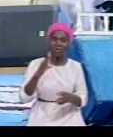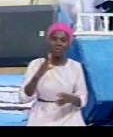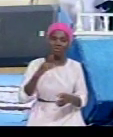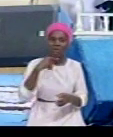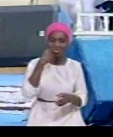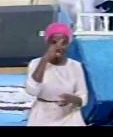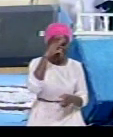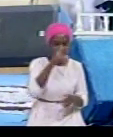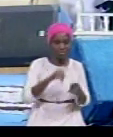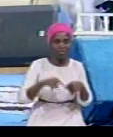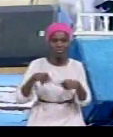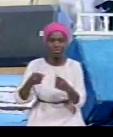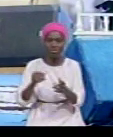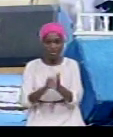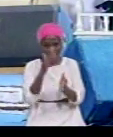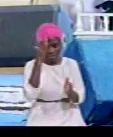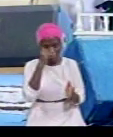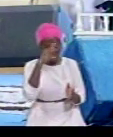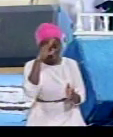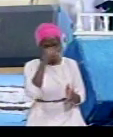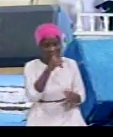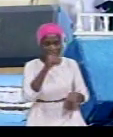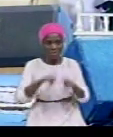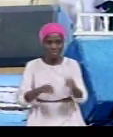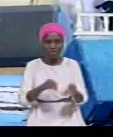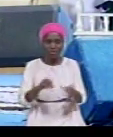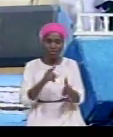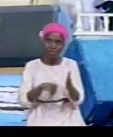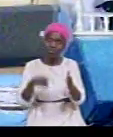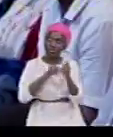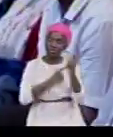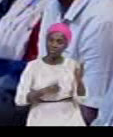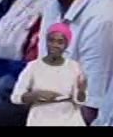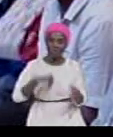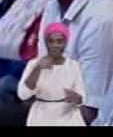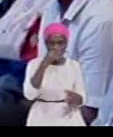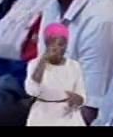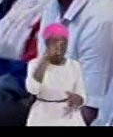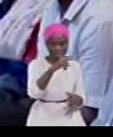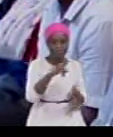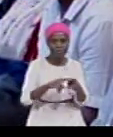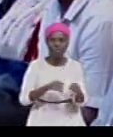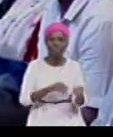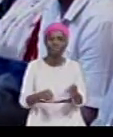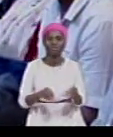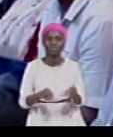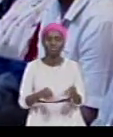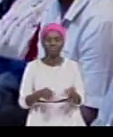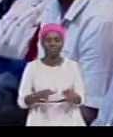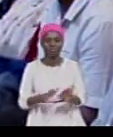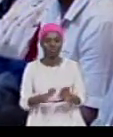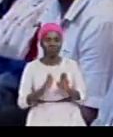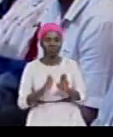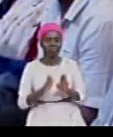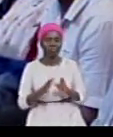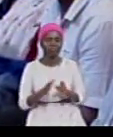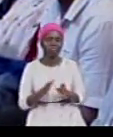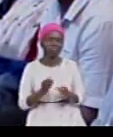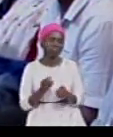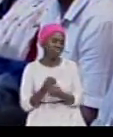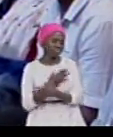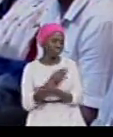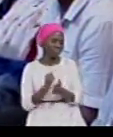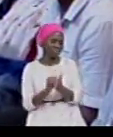That's why we couldn't do what the Lord told us to do. We were afraid. "If I did that, this might